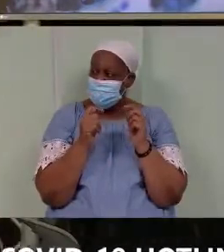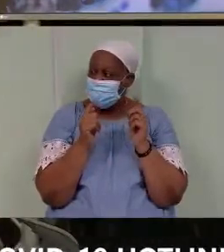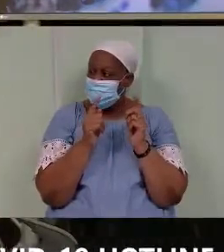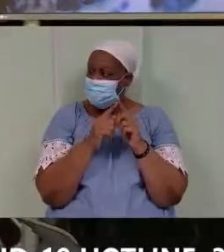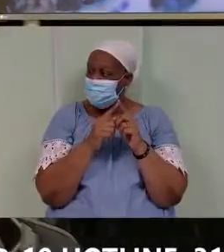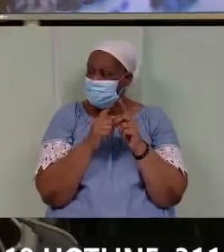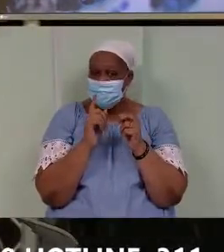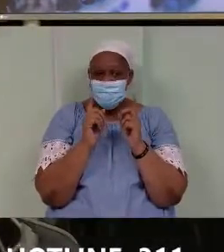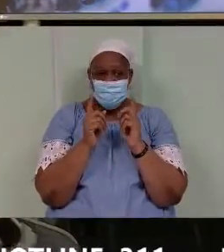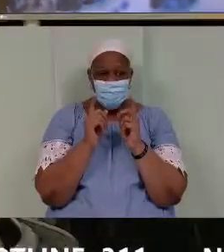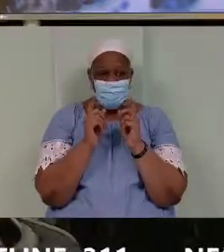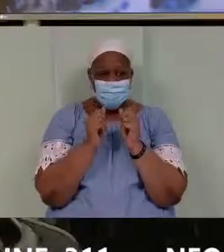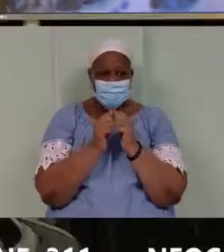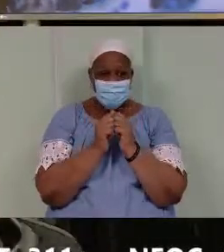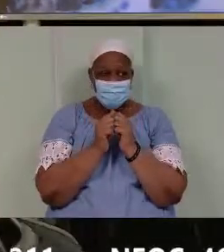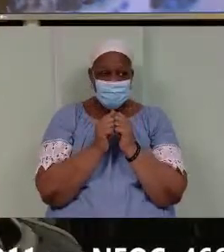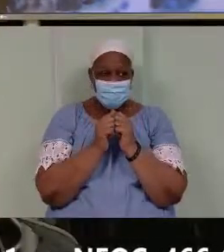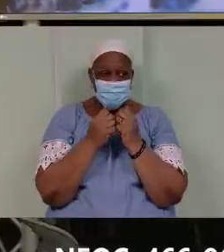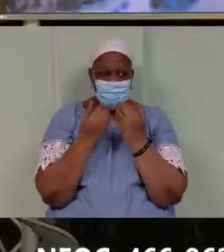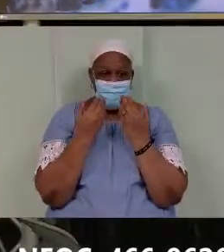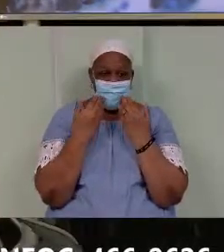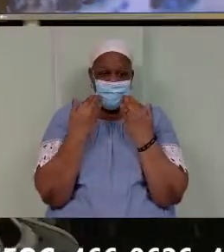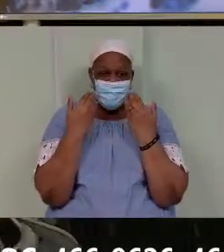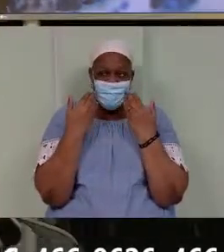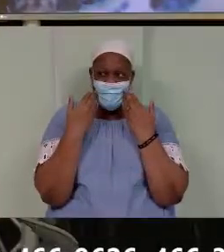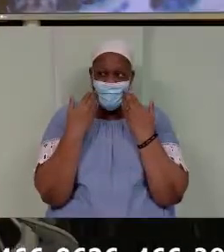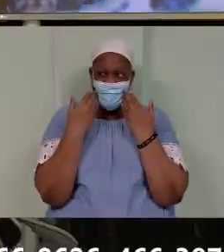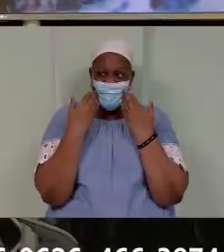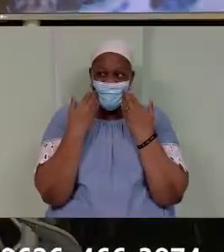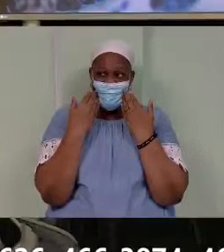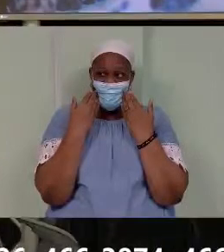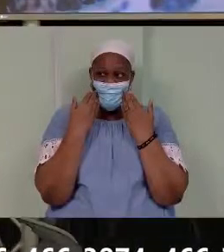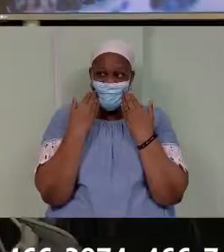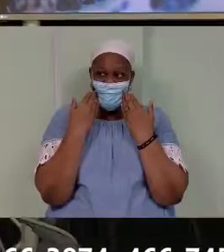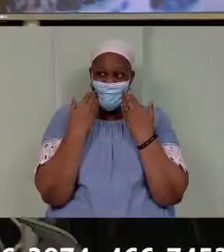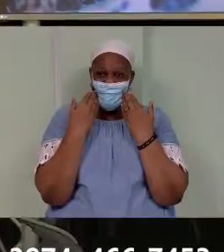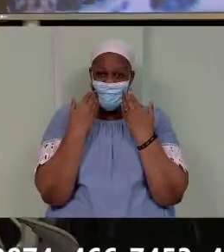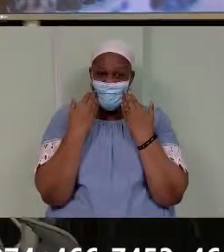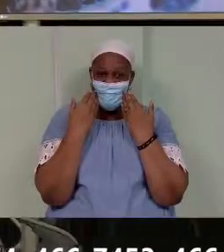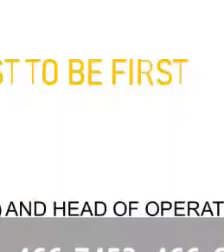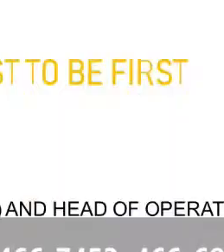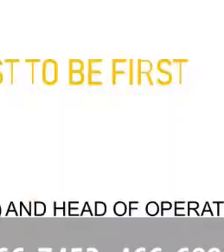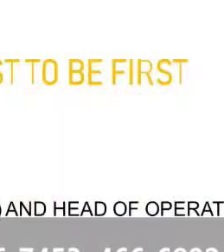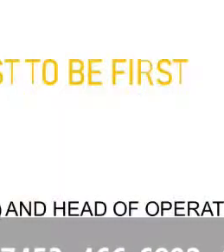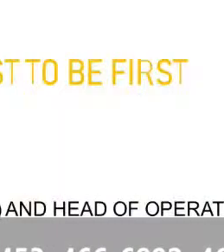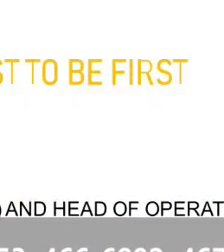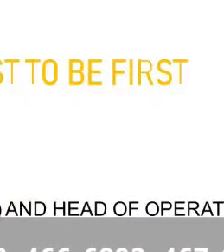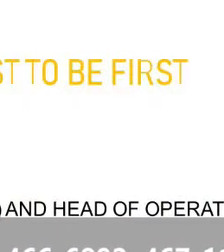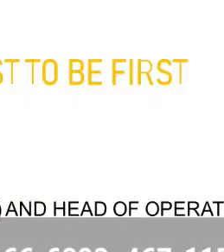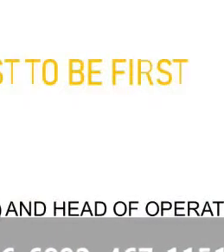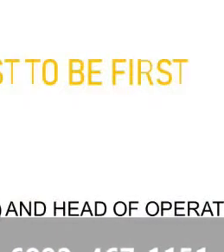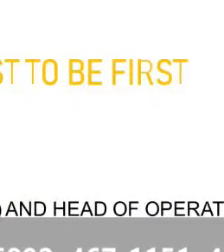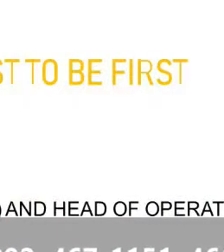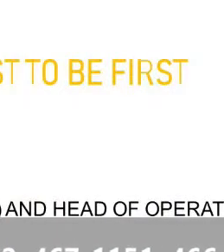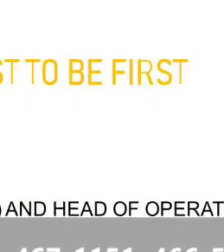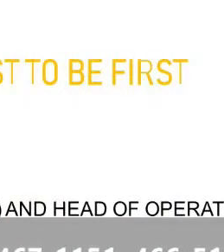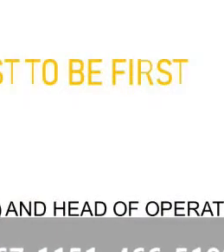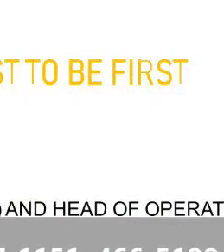afternoon, all those who are tuning via radio, television, and those viewing